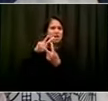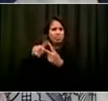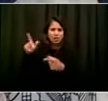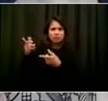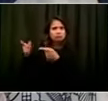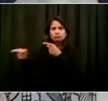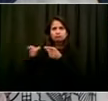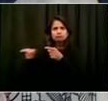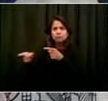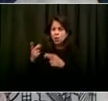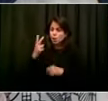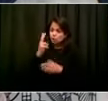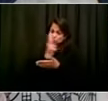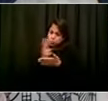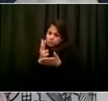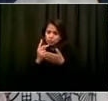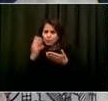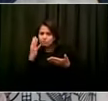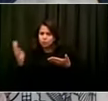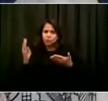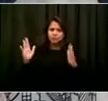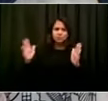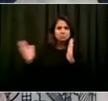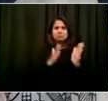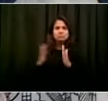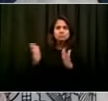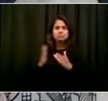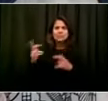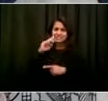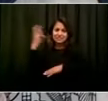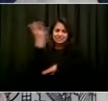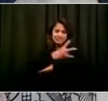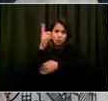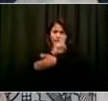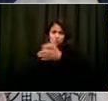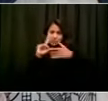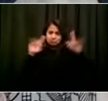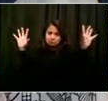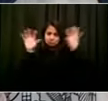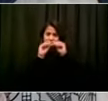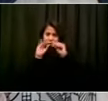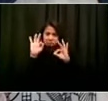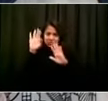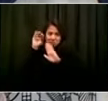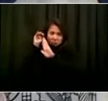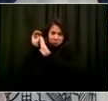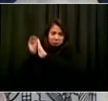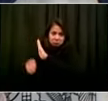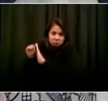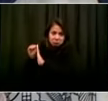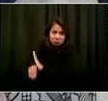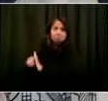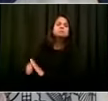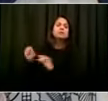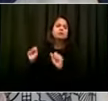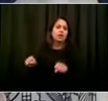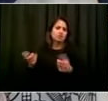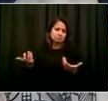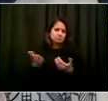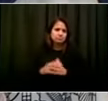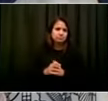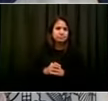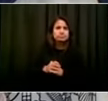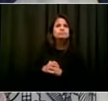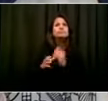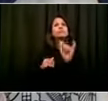be optimistic. If everyone works hard, everyone gets tested, we hope to stay on the earlier side of that. If that happened in these areas, so